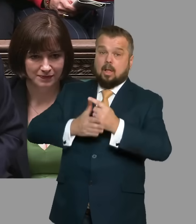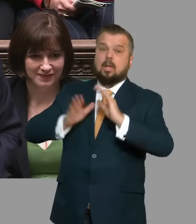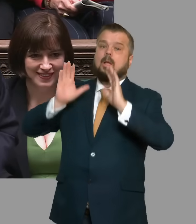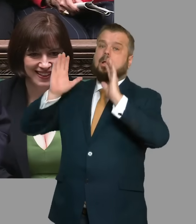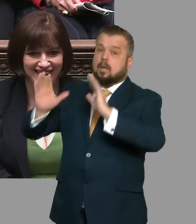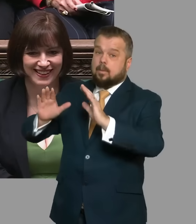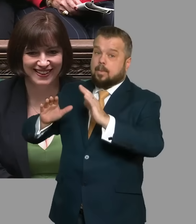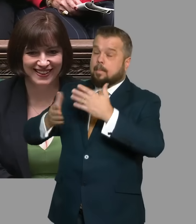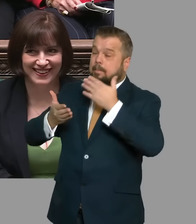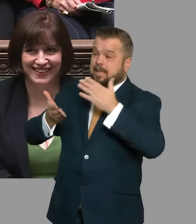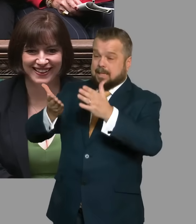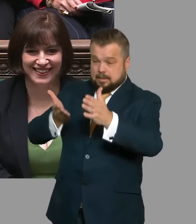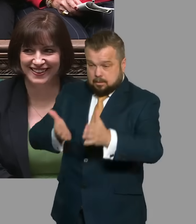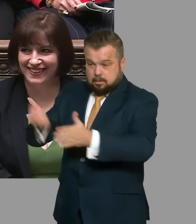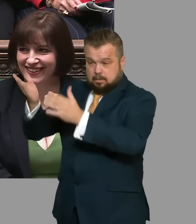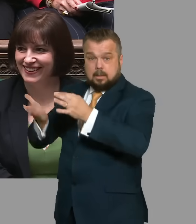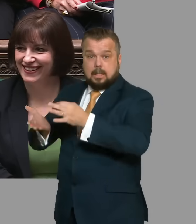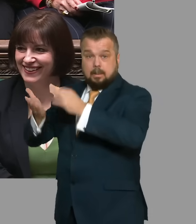Thursday.